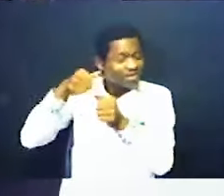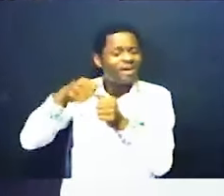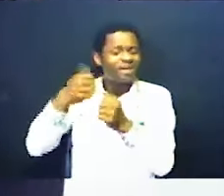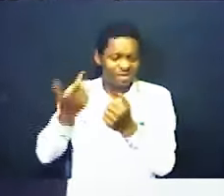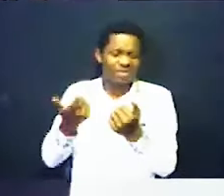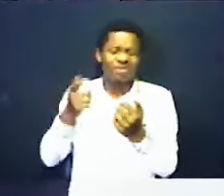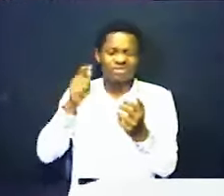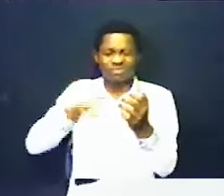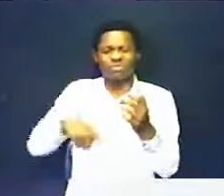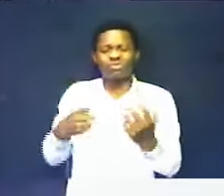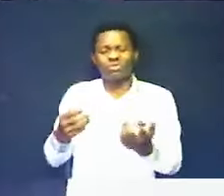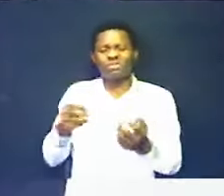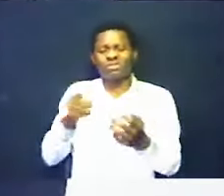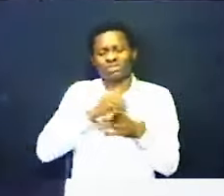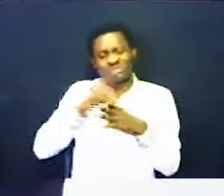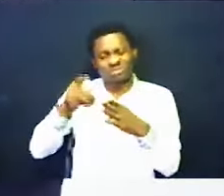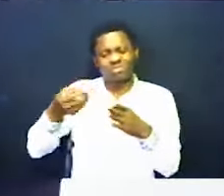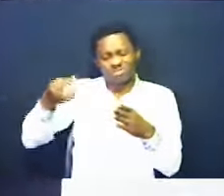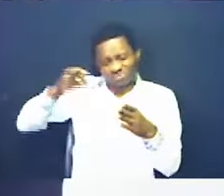regulations.